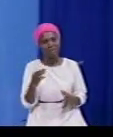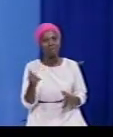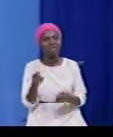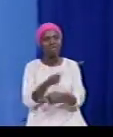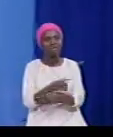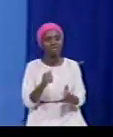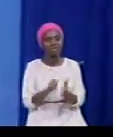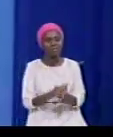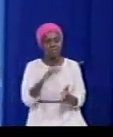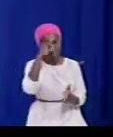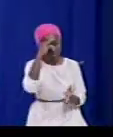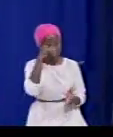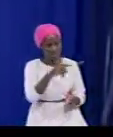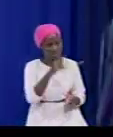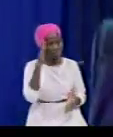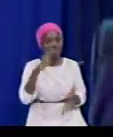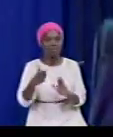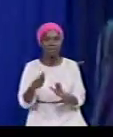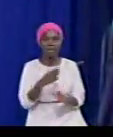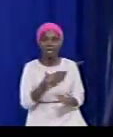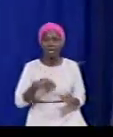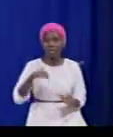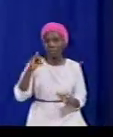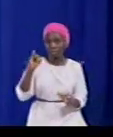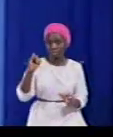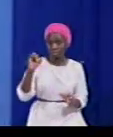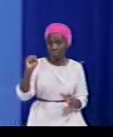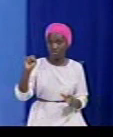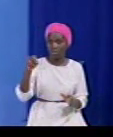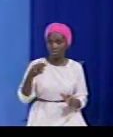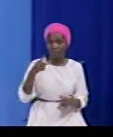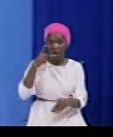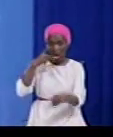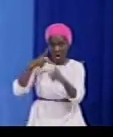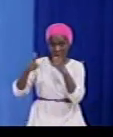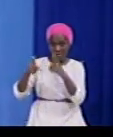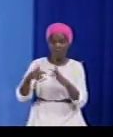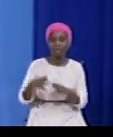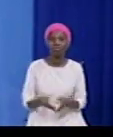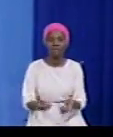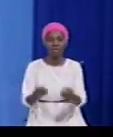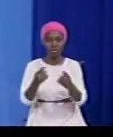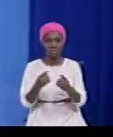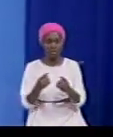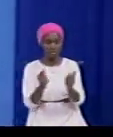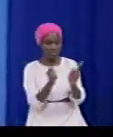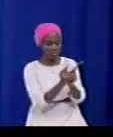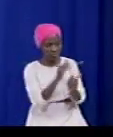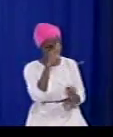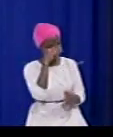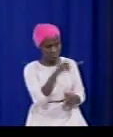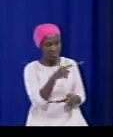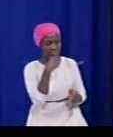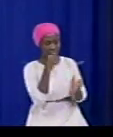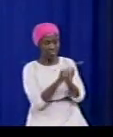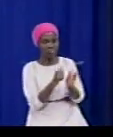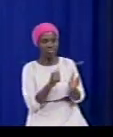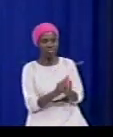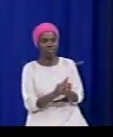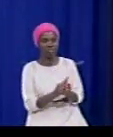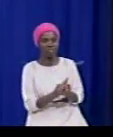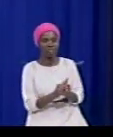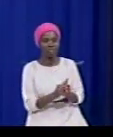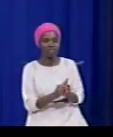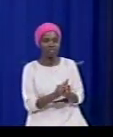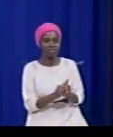And Isaiah the prophet, the son of Amos, came unto him and said unto